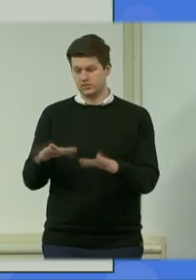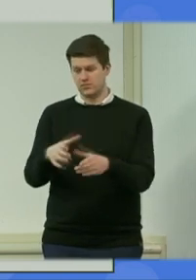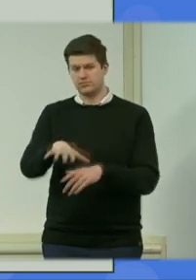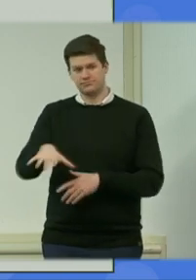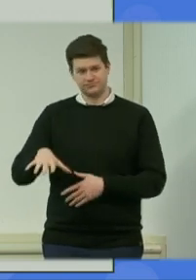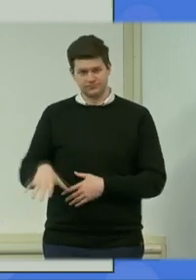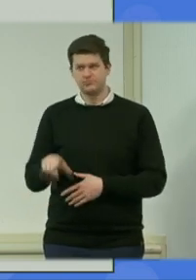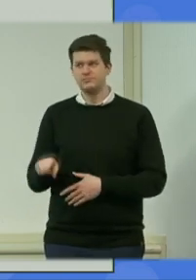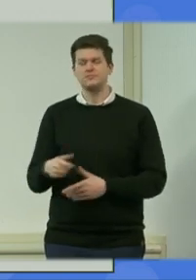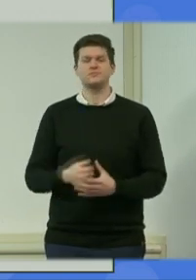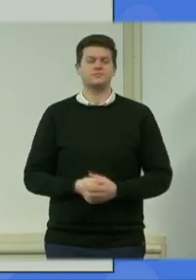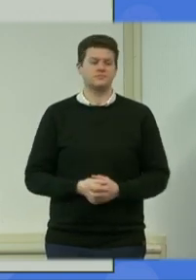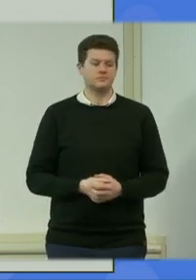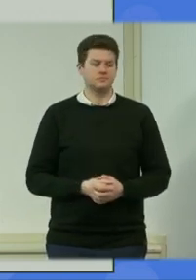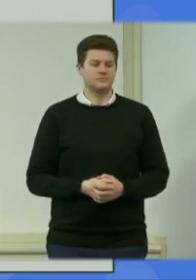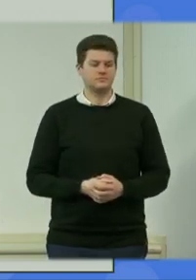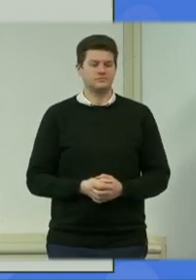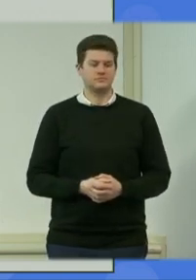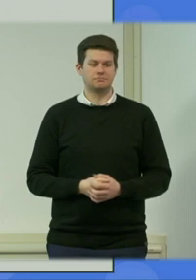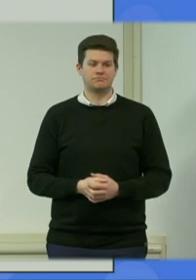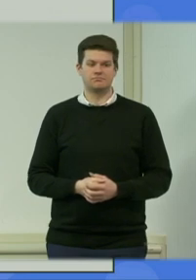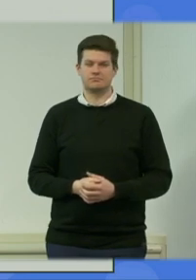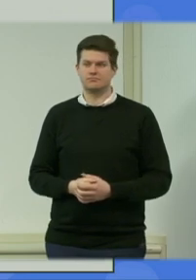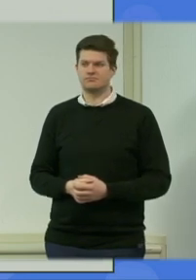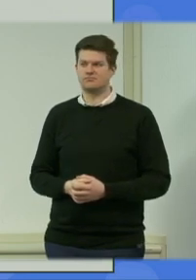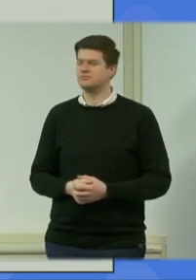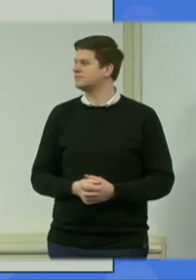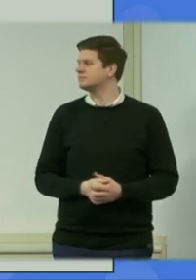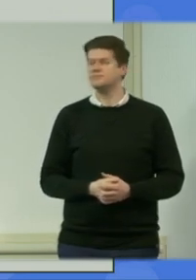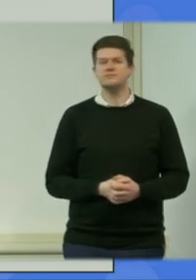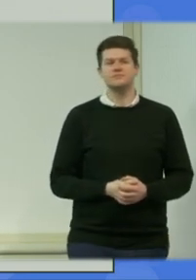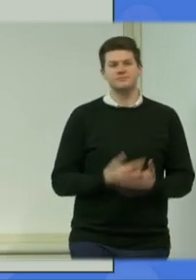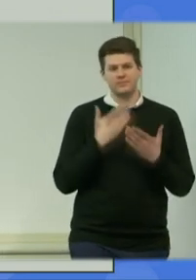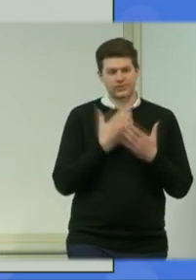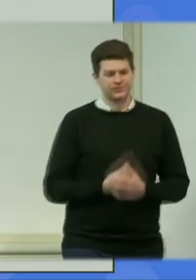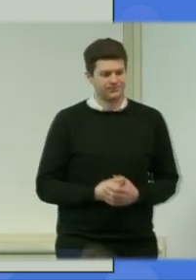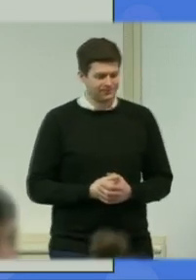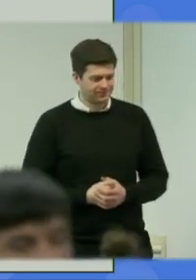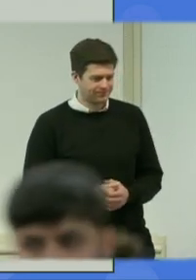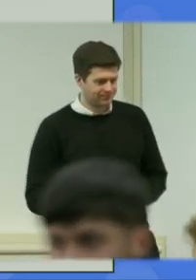9. But yes, please take everything with you. You will need everything you have in future sessions, so.